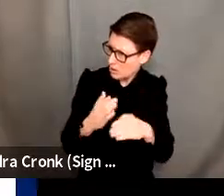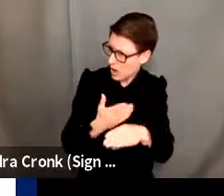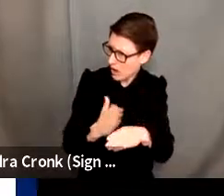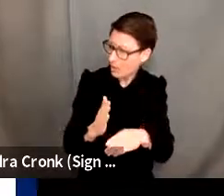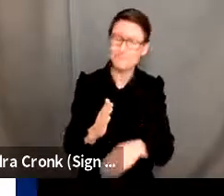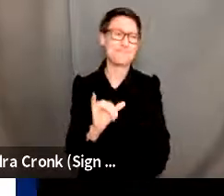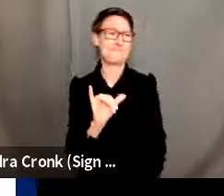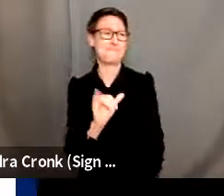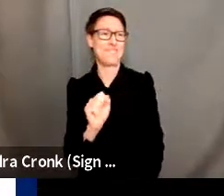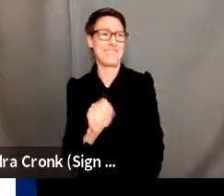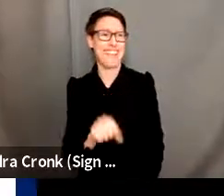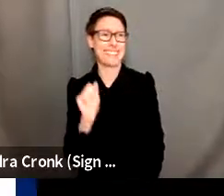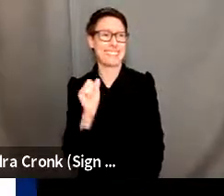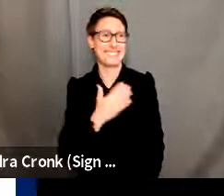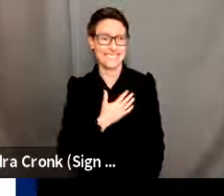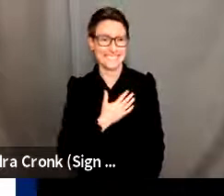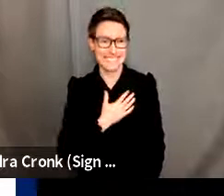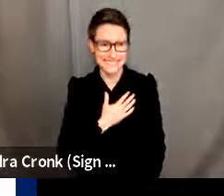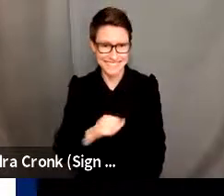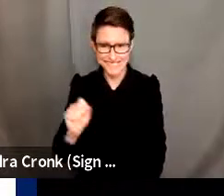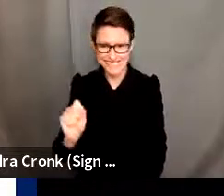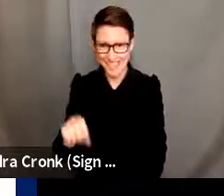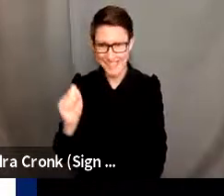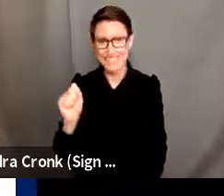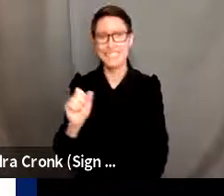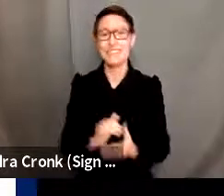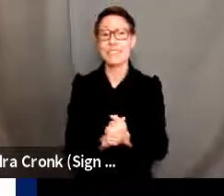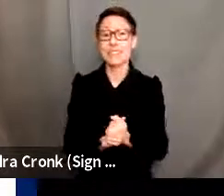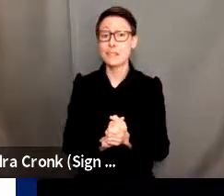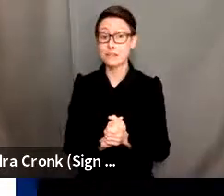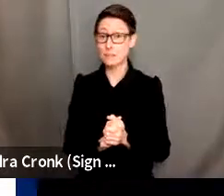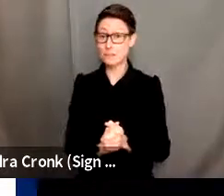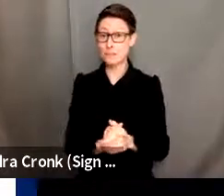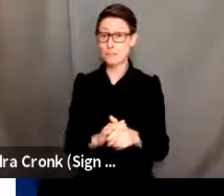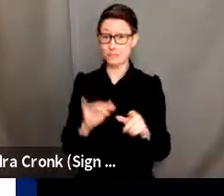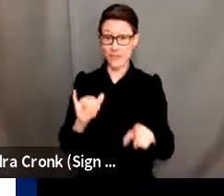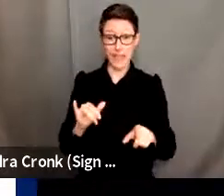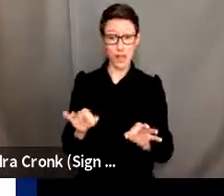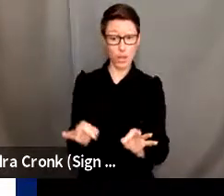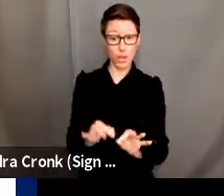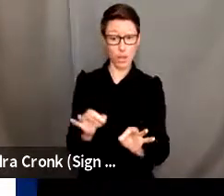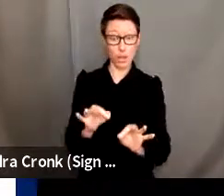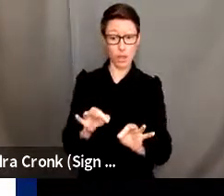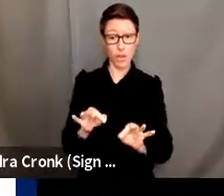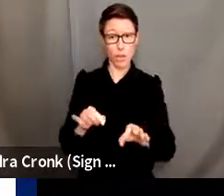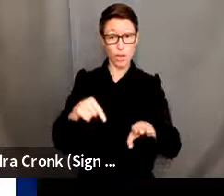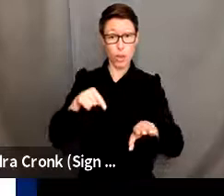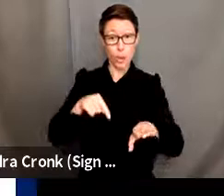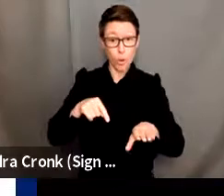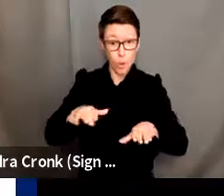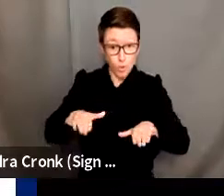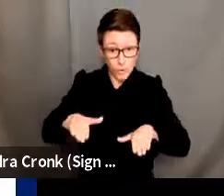Oh, yes. Yes. So this, you do not have to be a volunteer